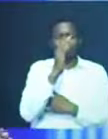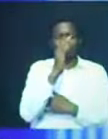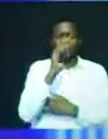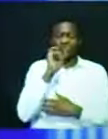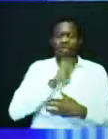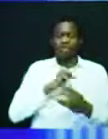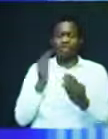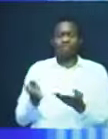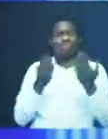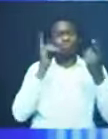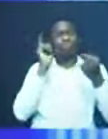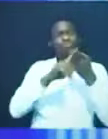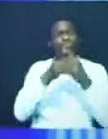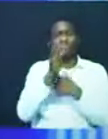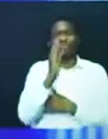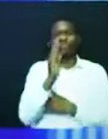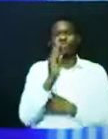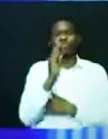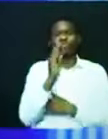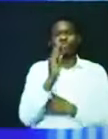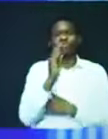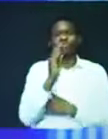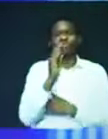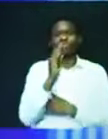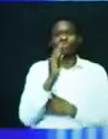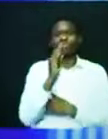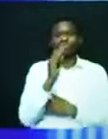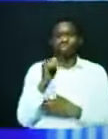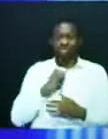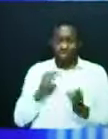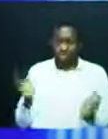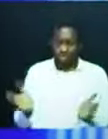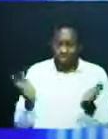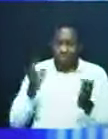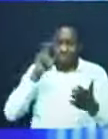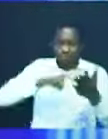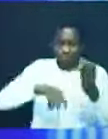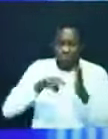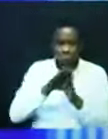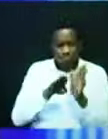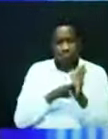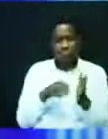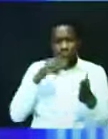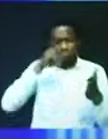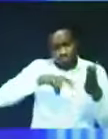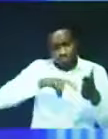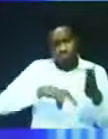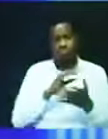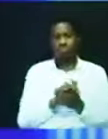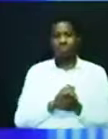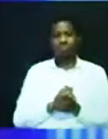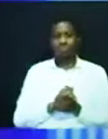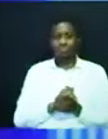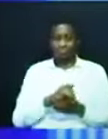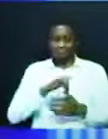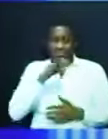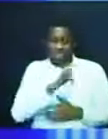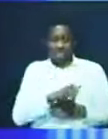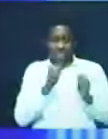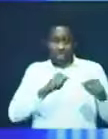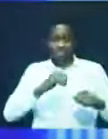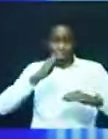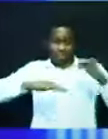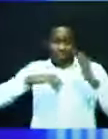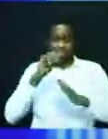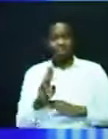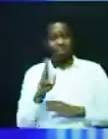you to God. Me de mo me se urade mo. And I commend the scriptures to you. Me tu onyame asem no ma. Which can build you up. We